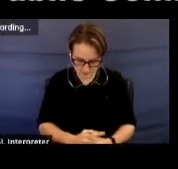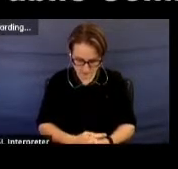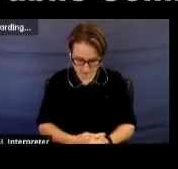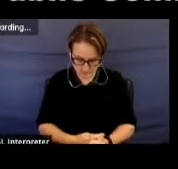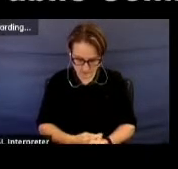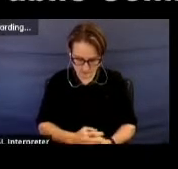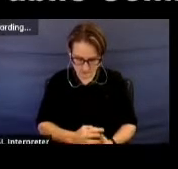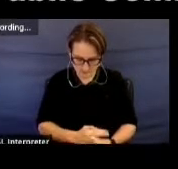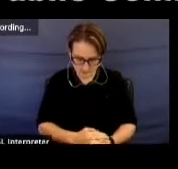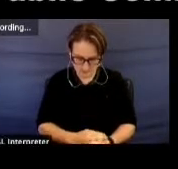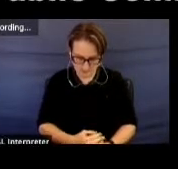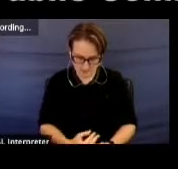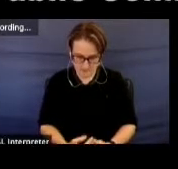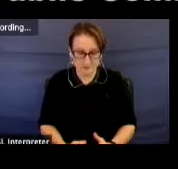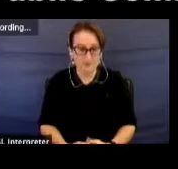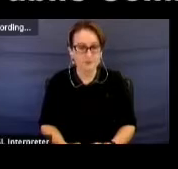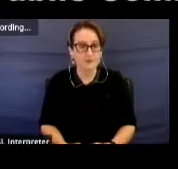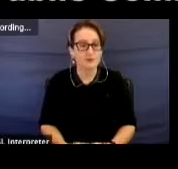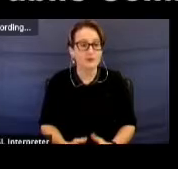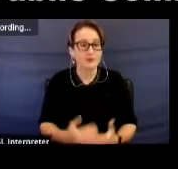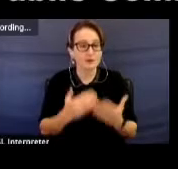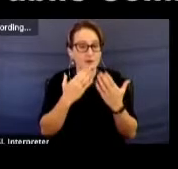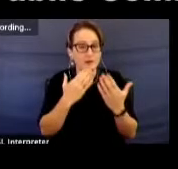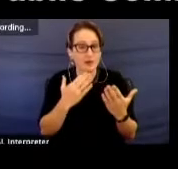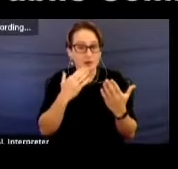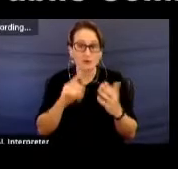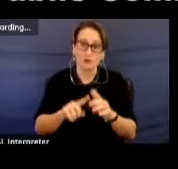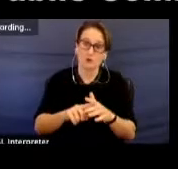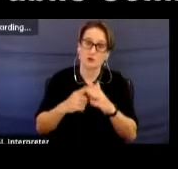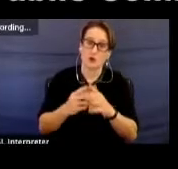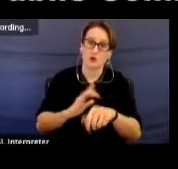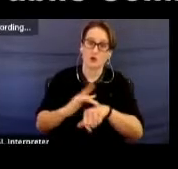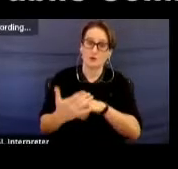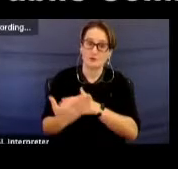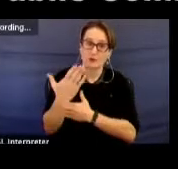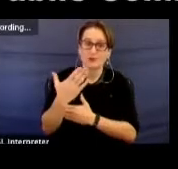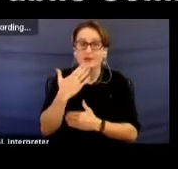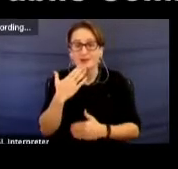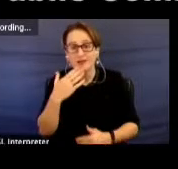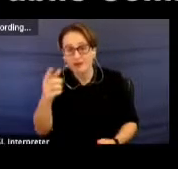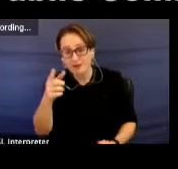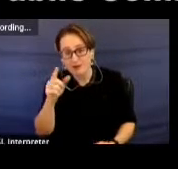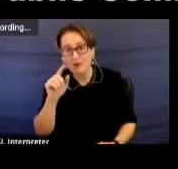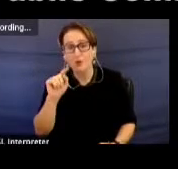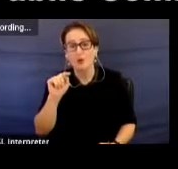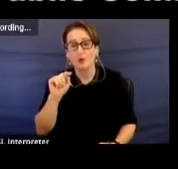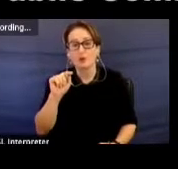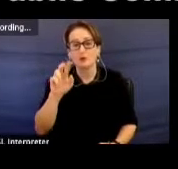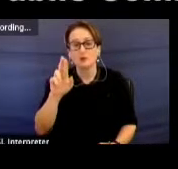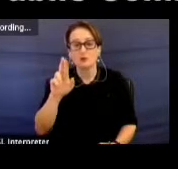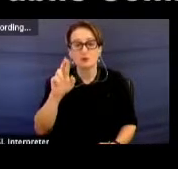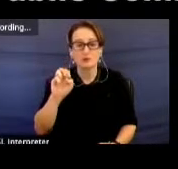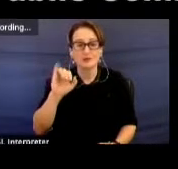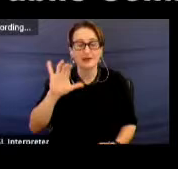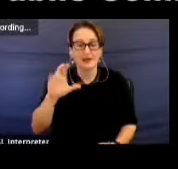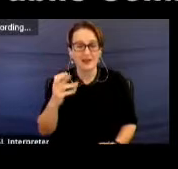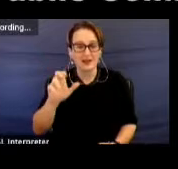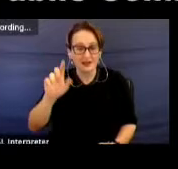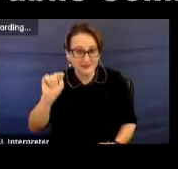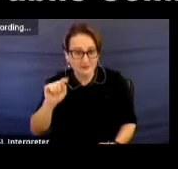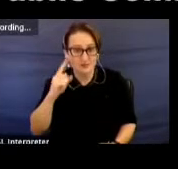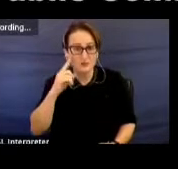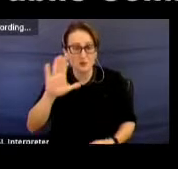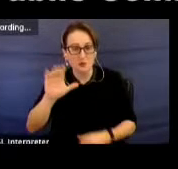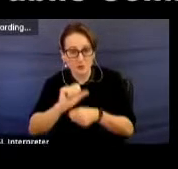Thank you, everyone, for the early start today. Thank you, Mr. Treichelt, for your work behind the scenes. Thank you to our ASL interpreters. Thank you,